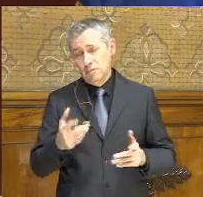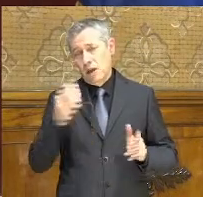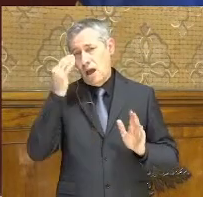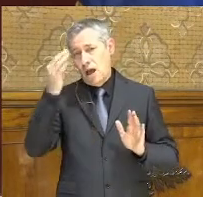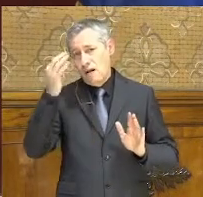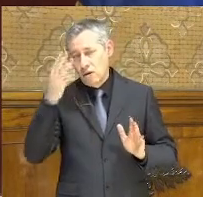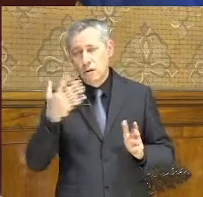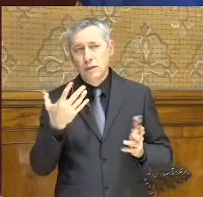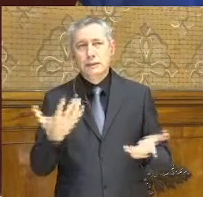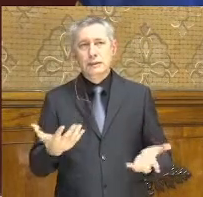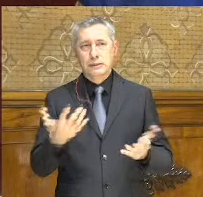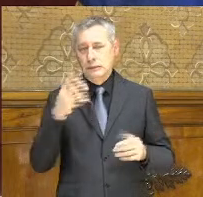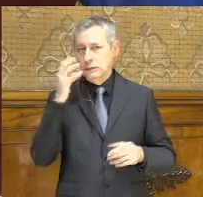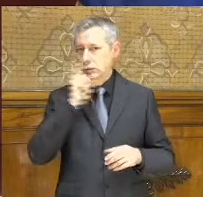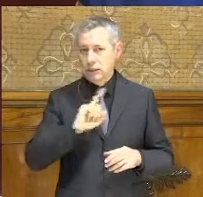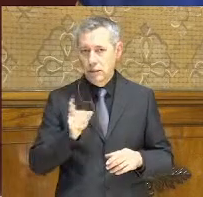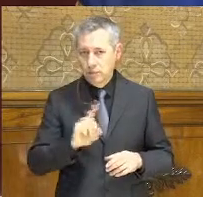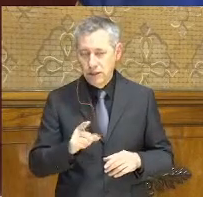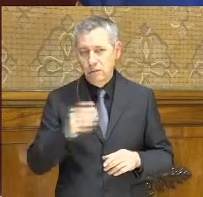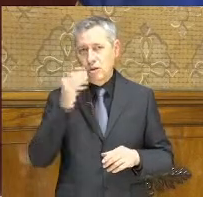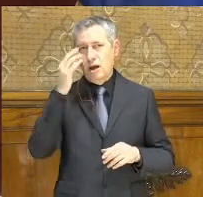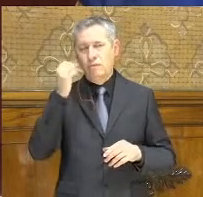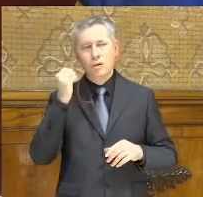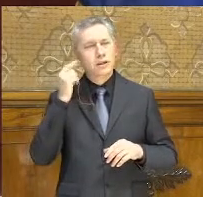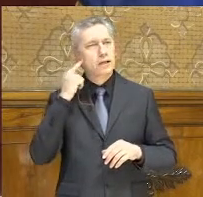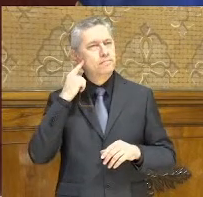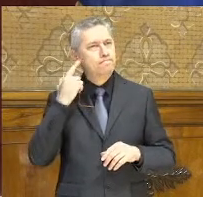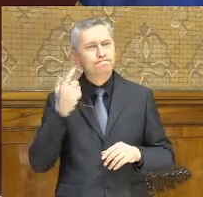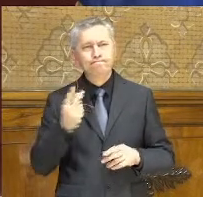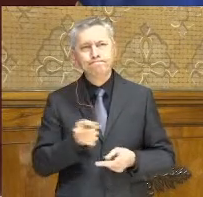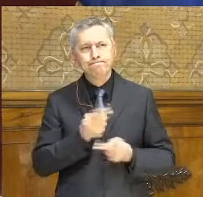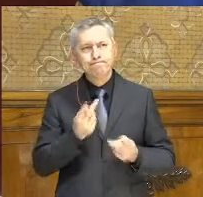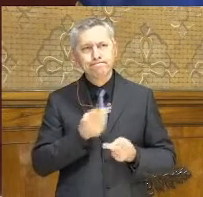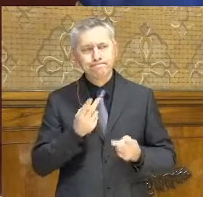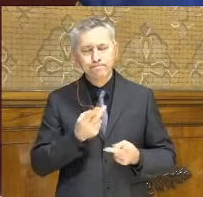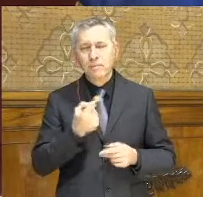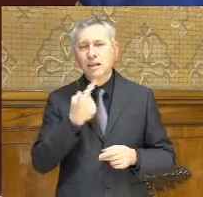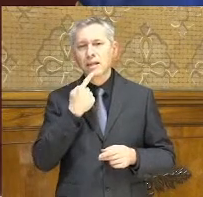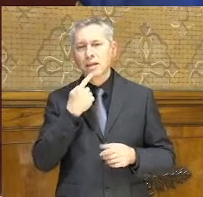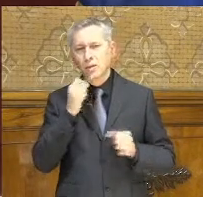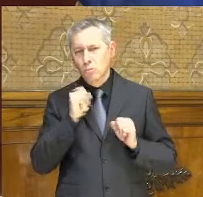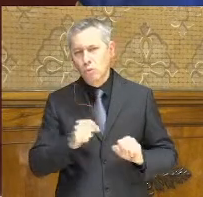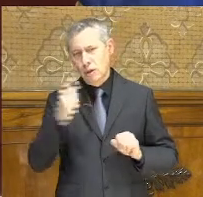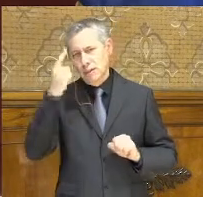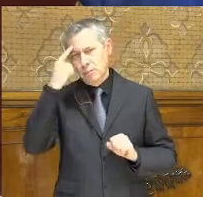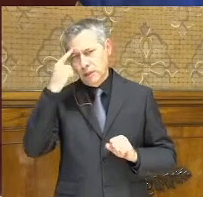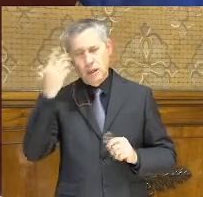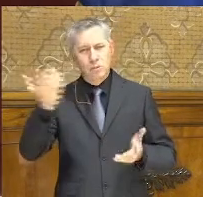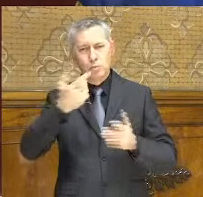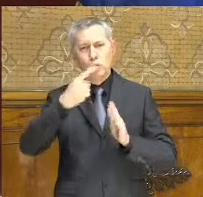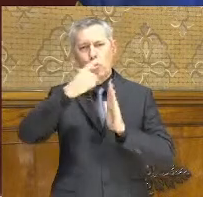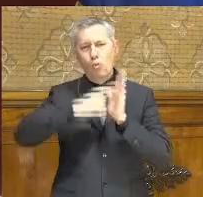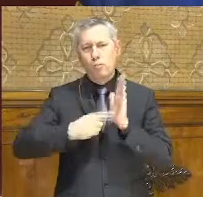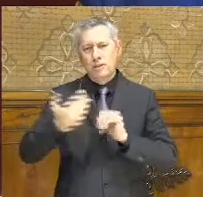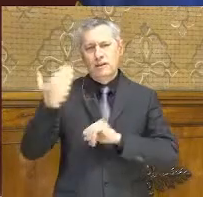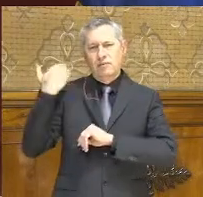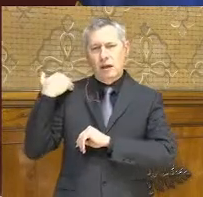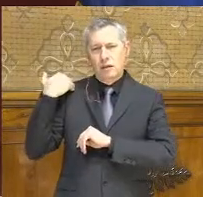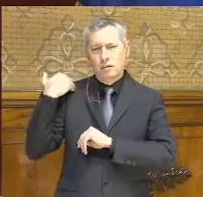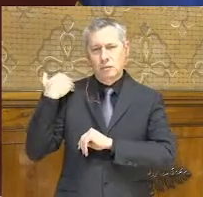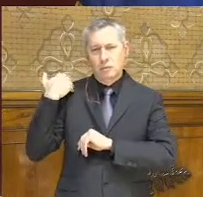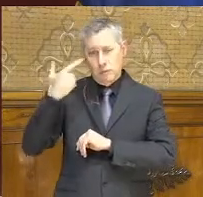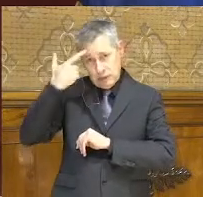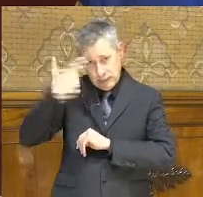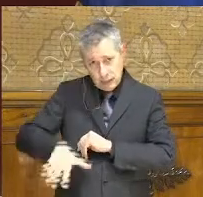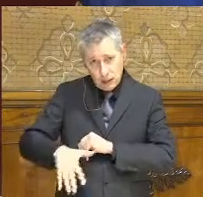never fully seen. Who knew 3 weeks ago or a month ago that we would be where we